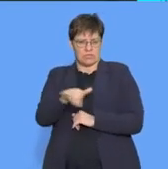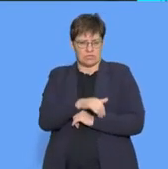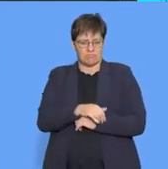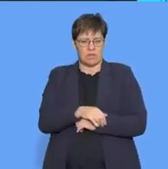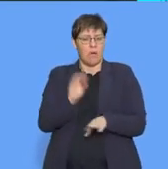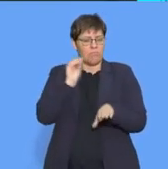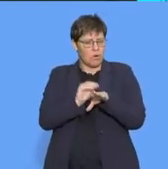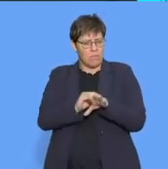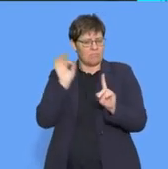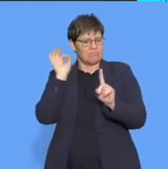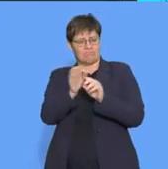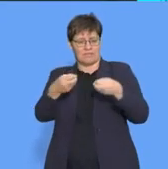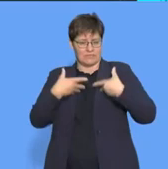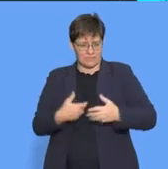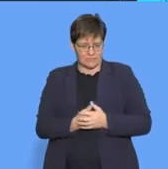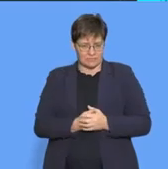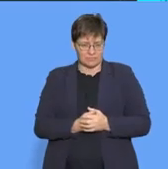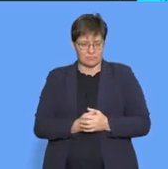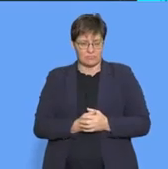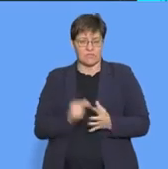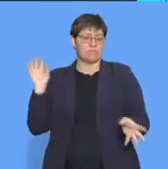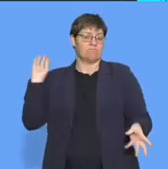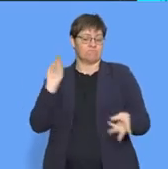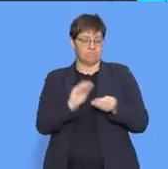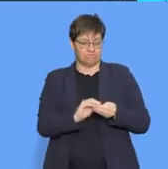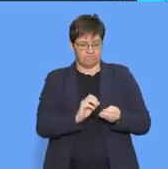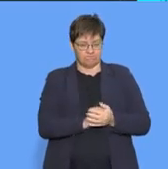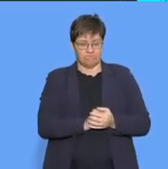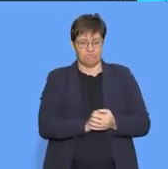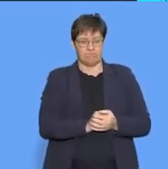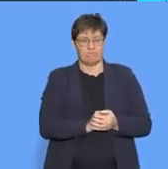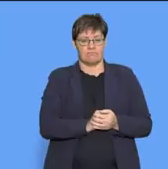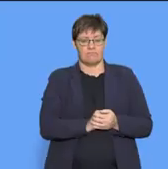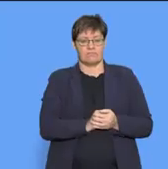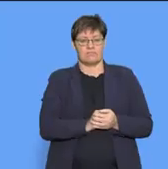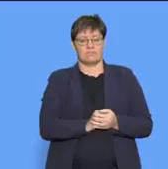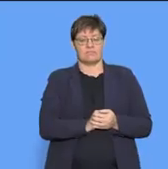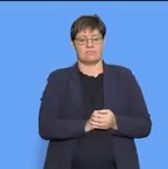a specific problem. Let's recap.